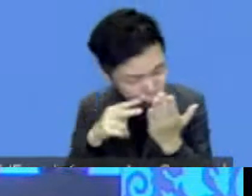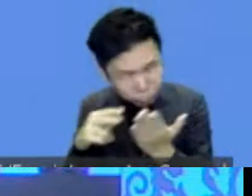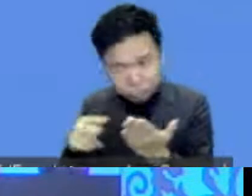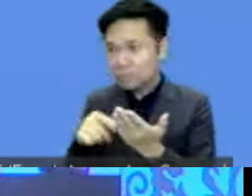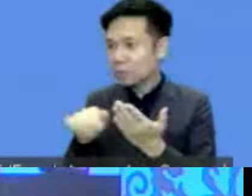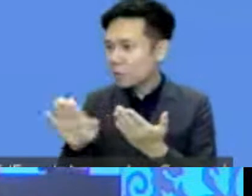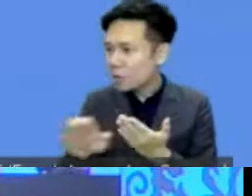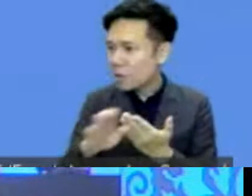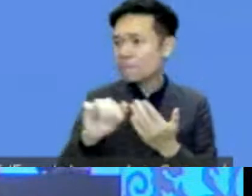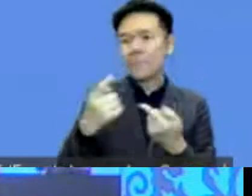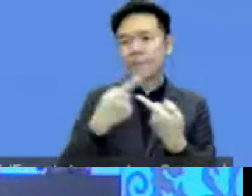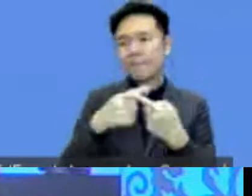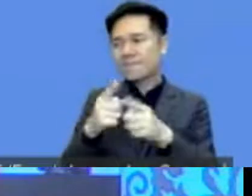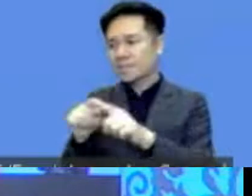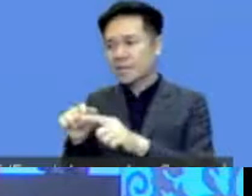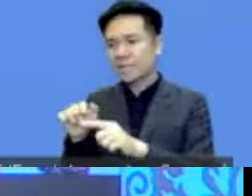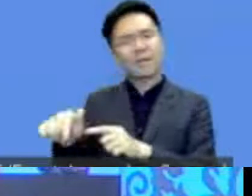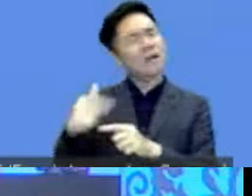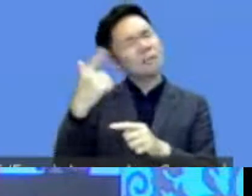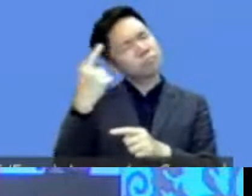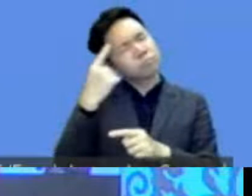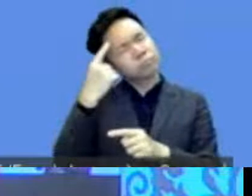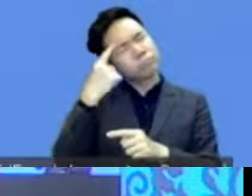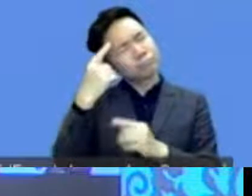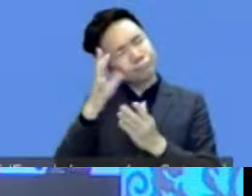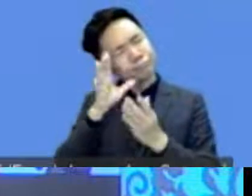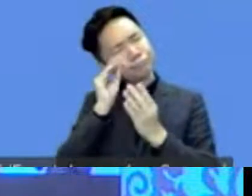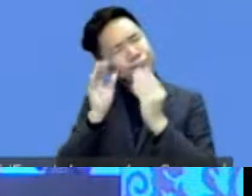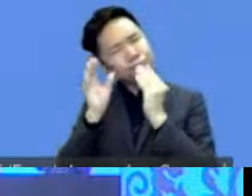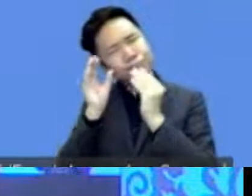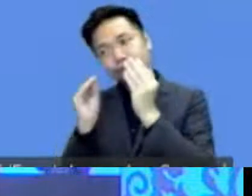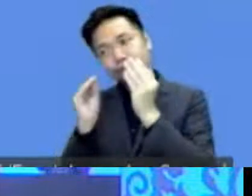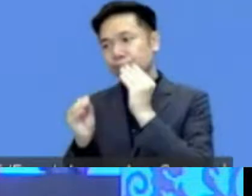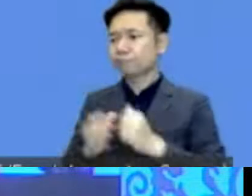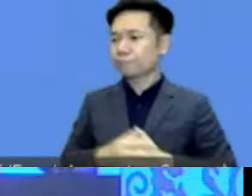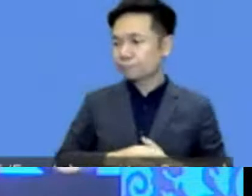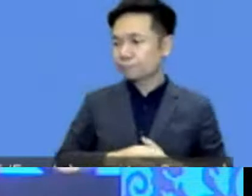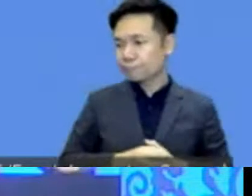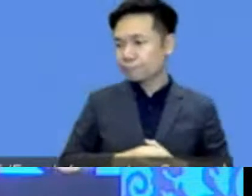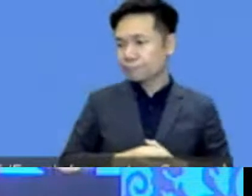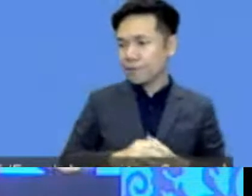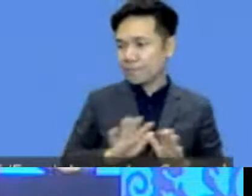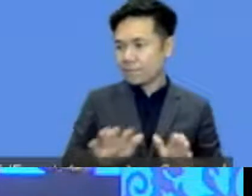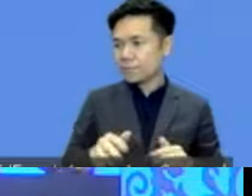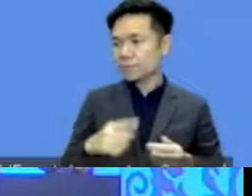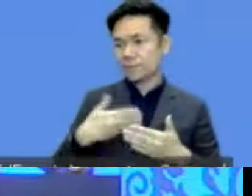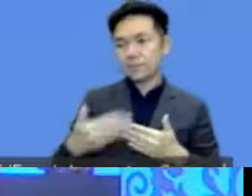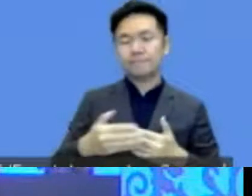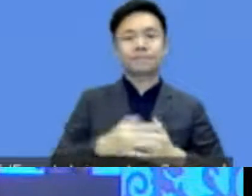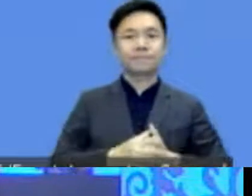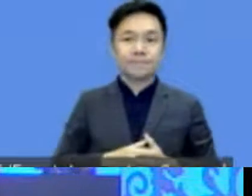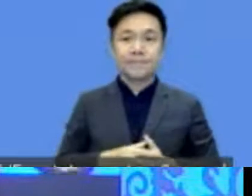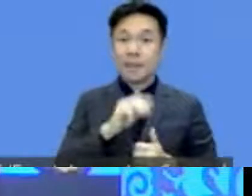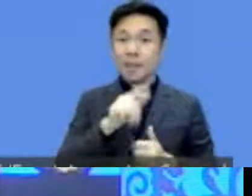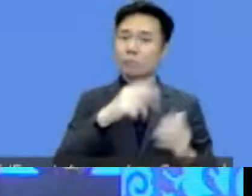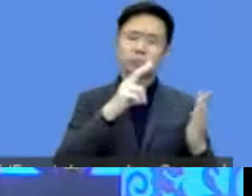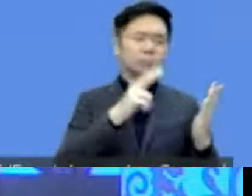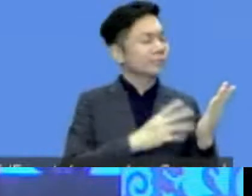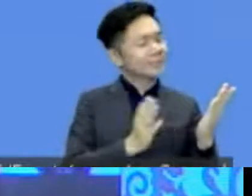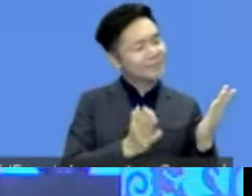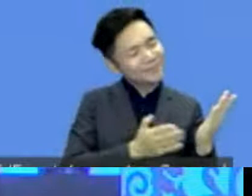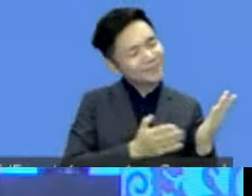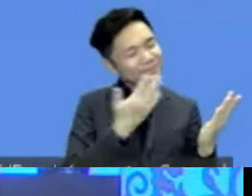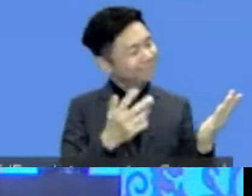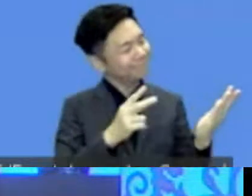library resources to increase their knowledge. Okay, next please, thank you. Reading for pleasure is